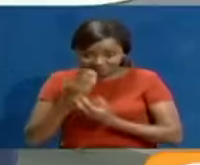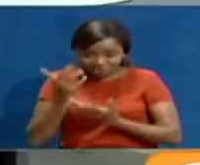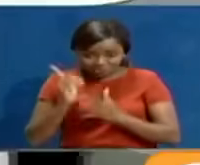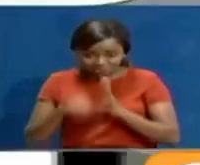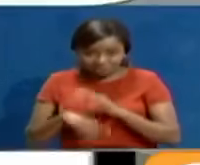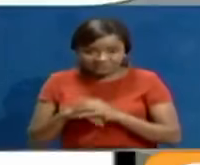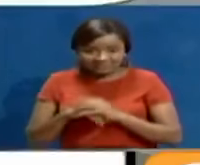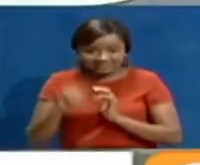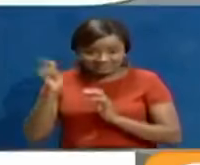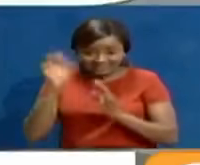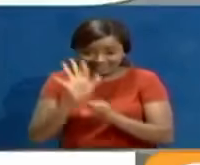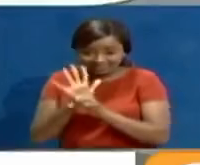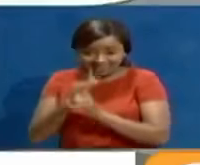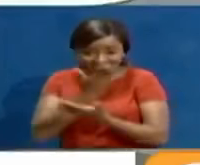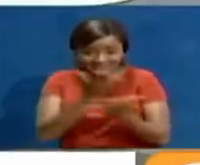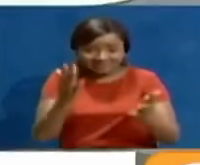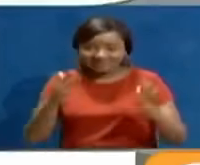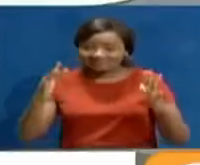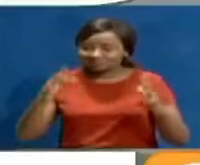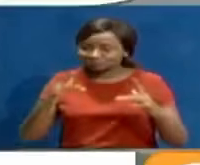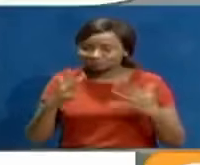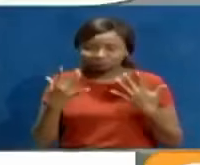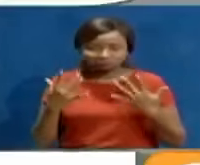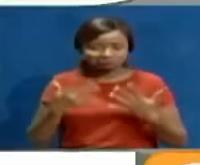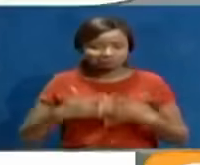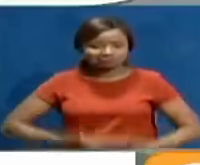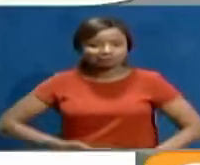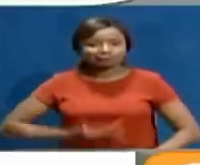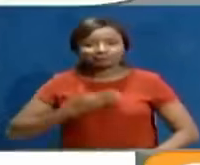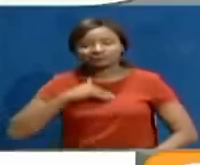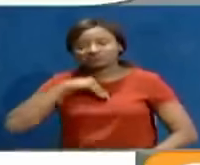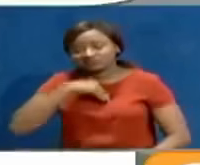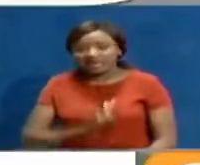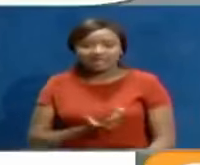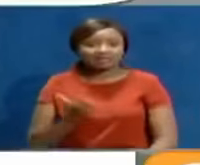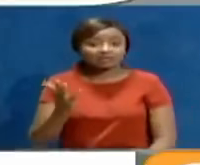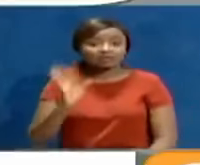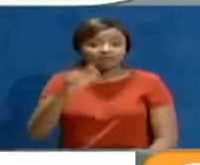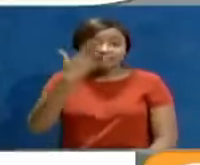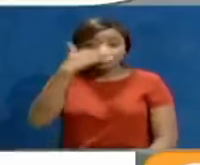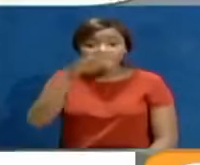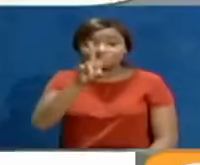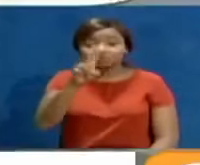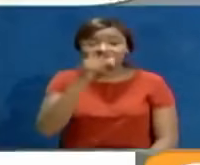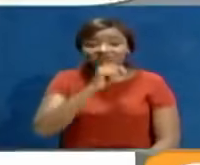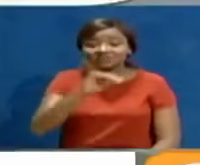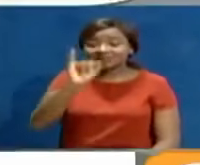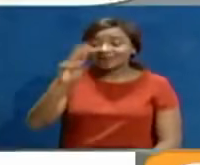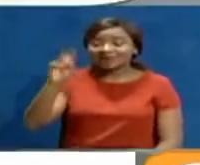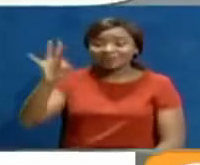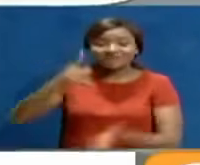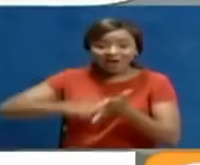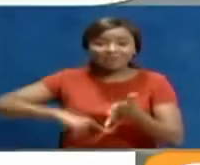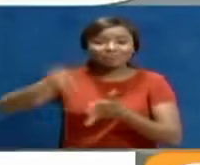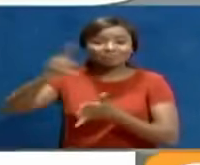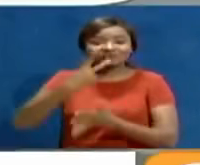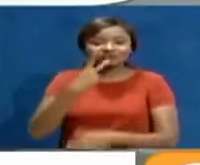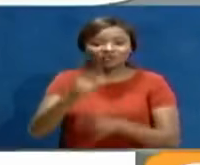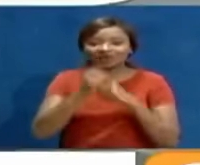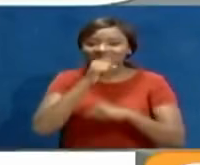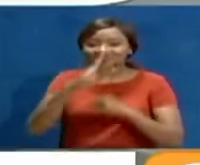Kenyans are up in arms over continued borrowing by the government. 2 days after the International Monetary Fund approved the disbursement of